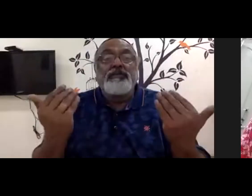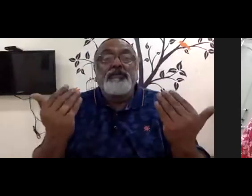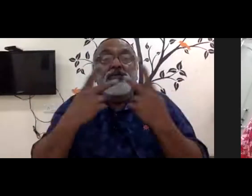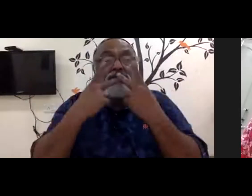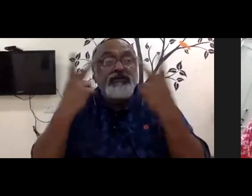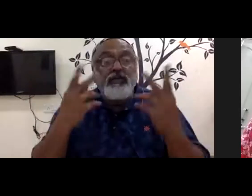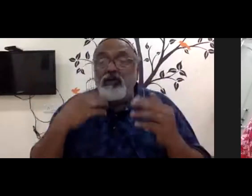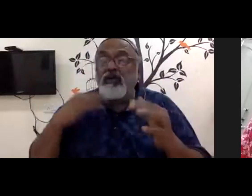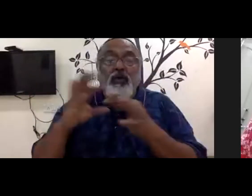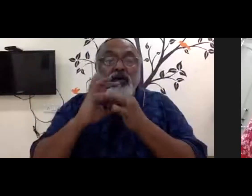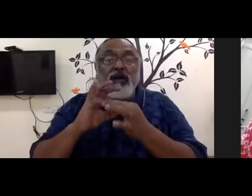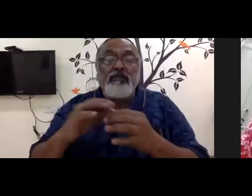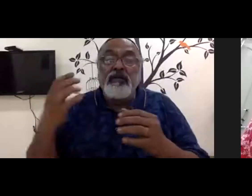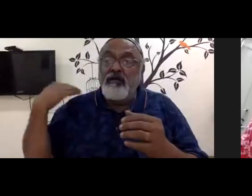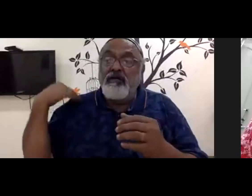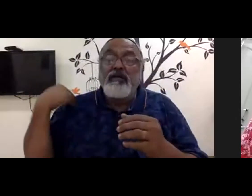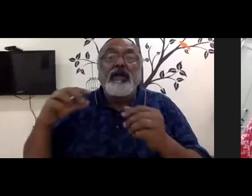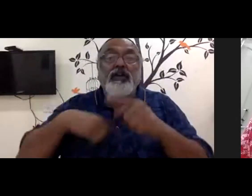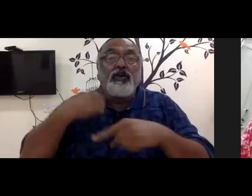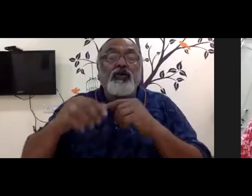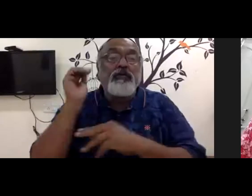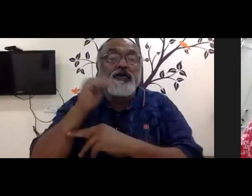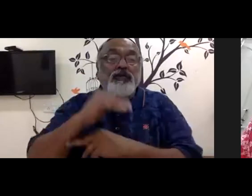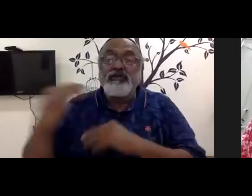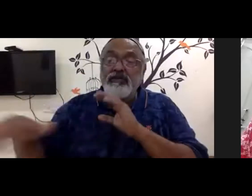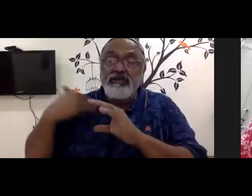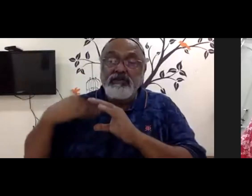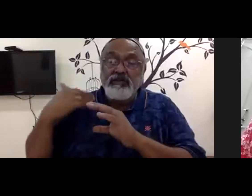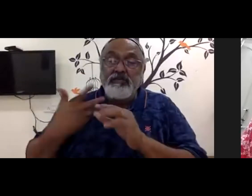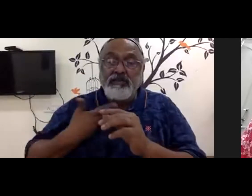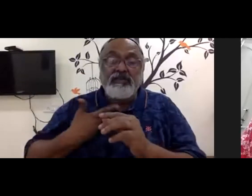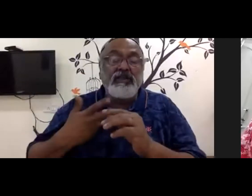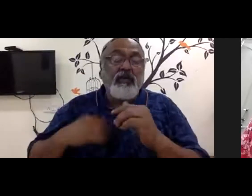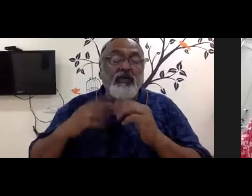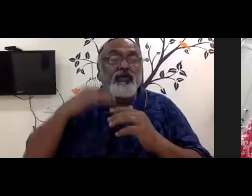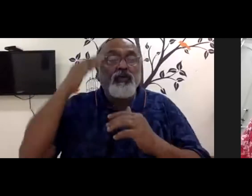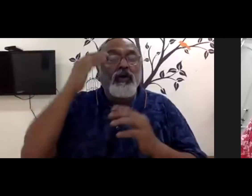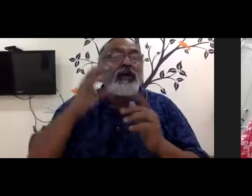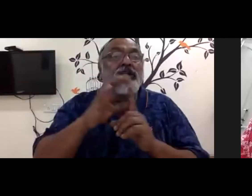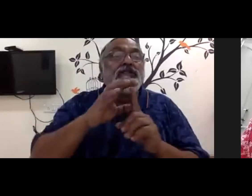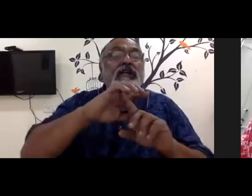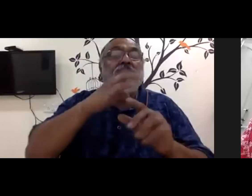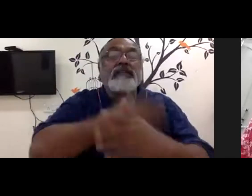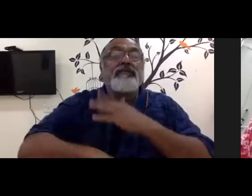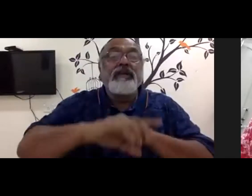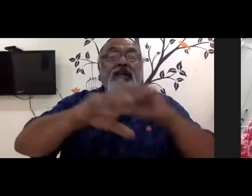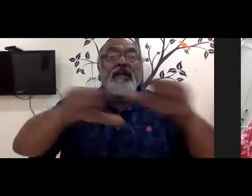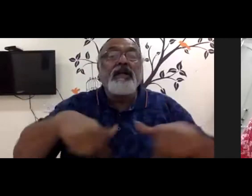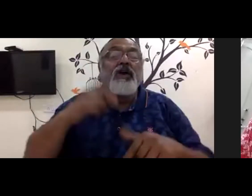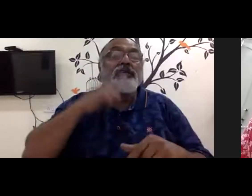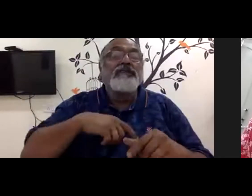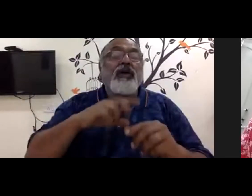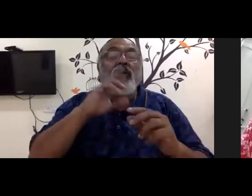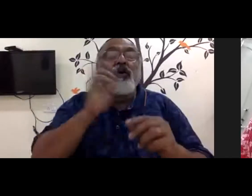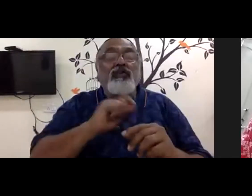loop. I'll Thank you, also ma'am. look into the disability commissioner's office, or whoever is the authority in Rajasthan,